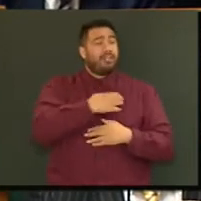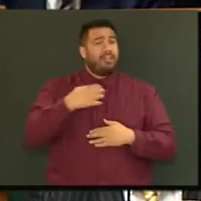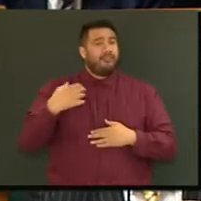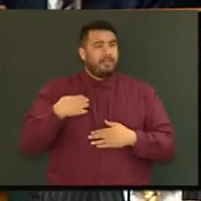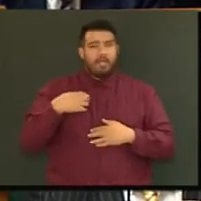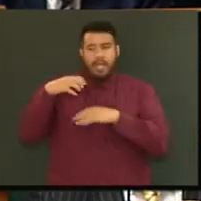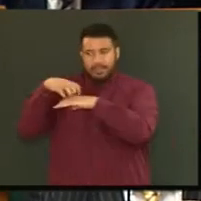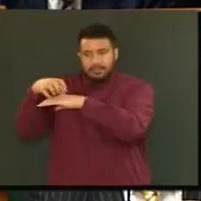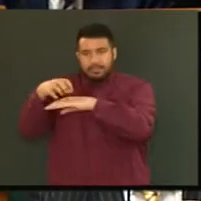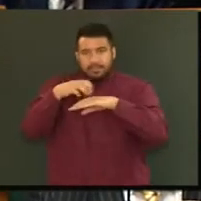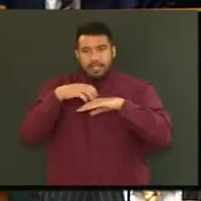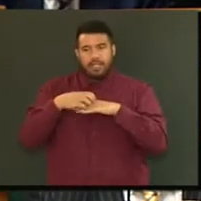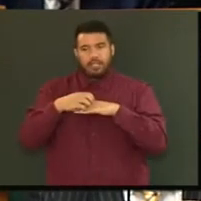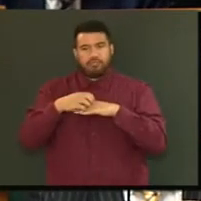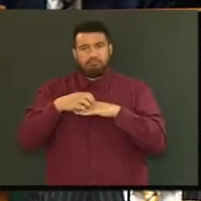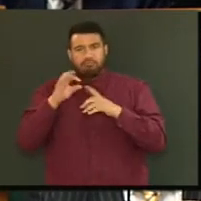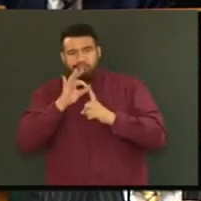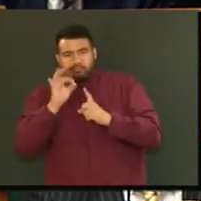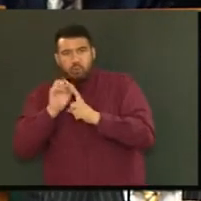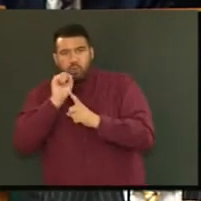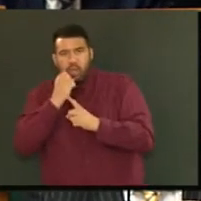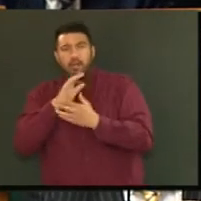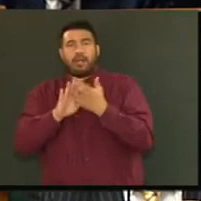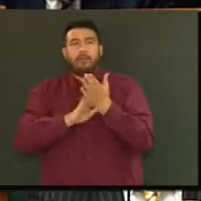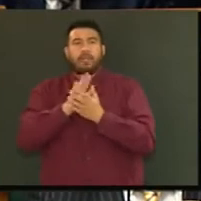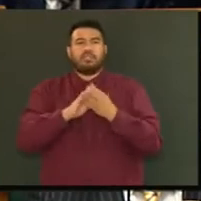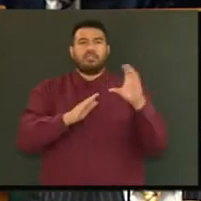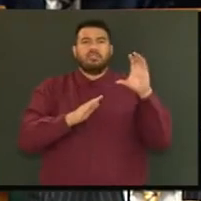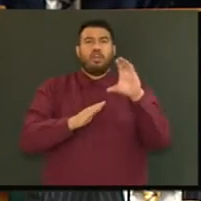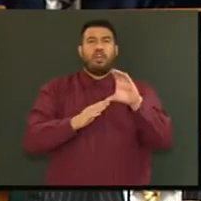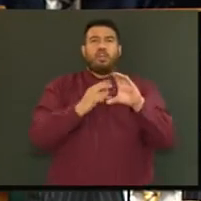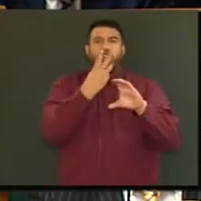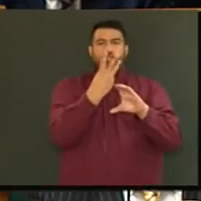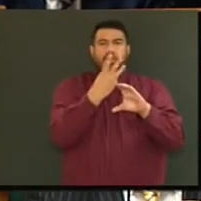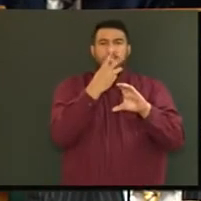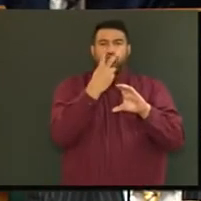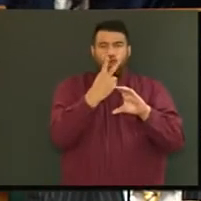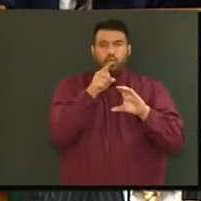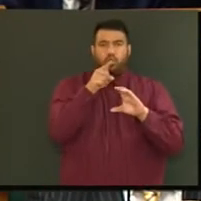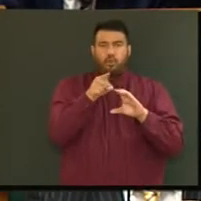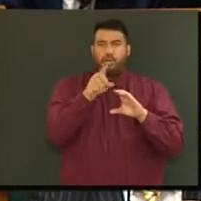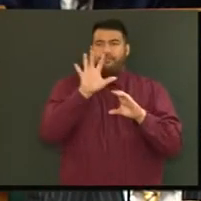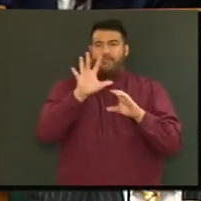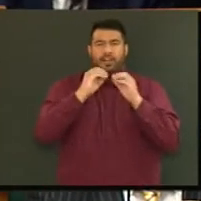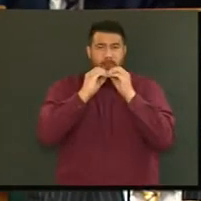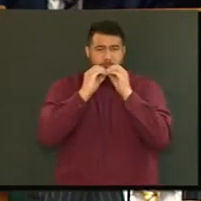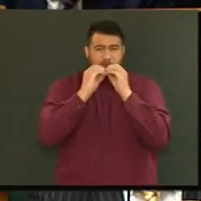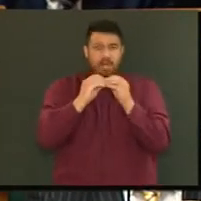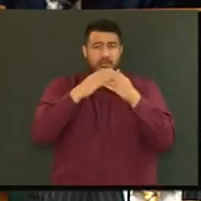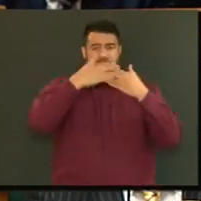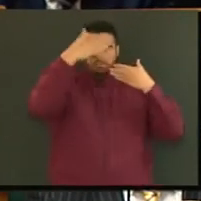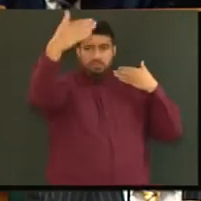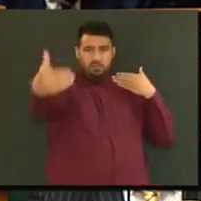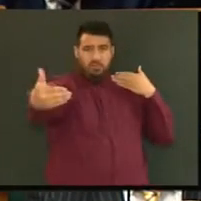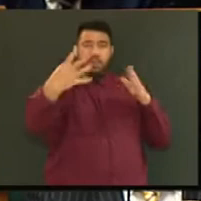have made, we will invest a total of $32.5 billion over the next